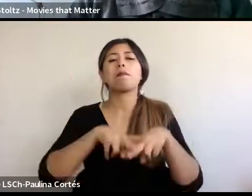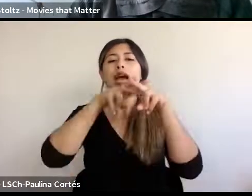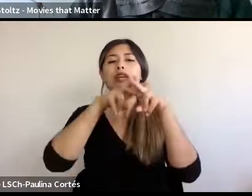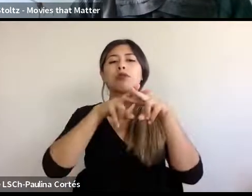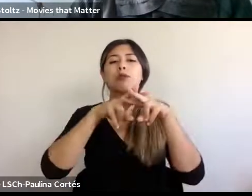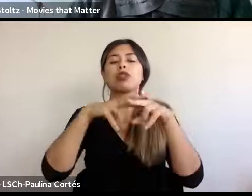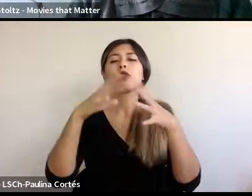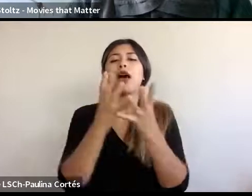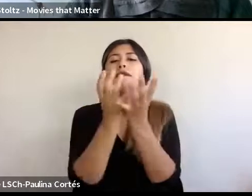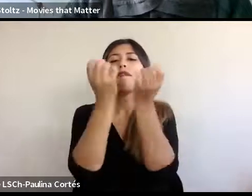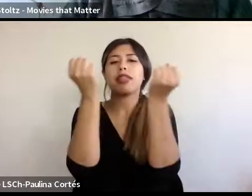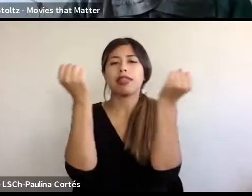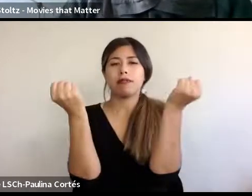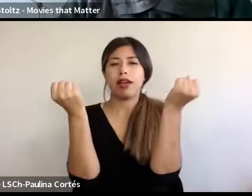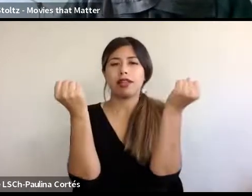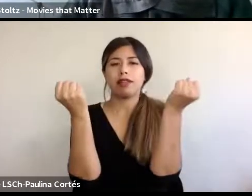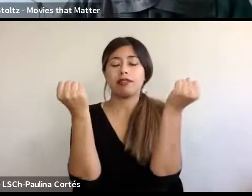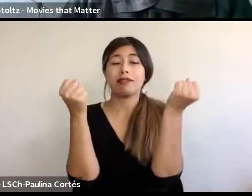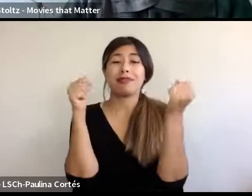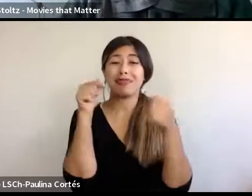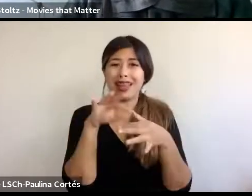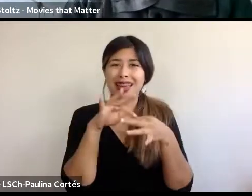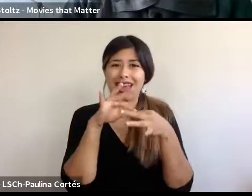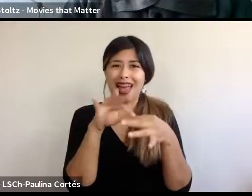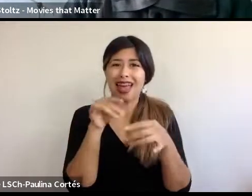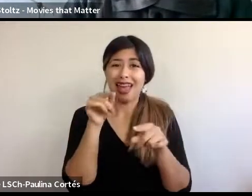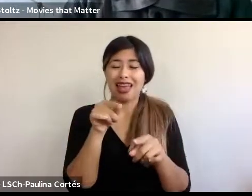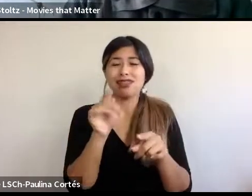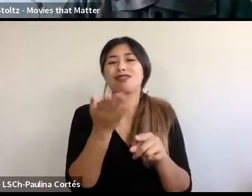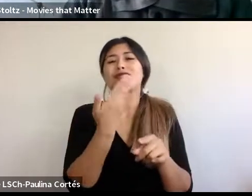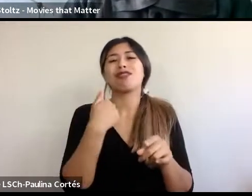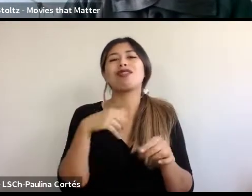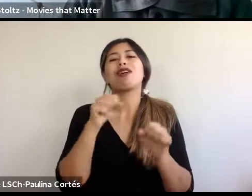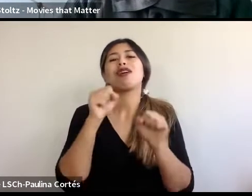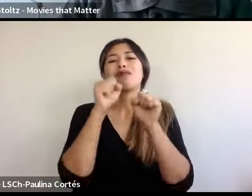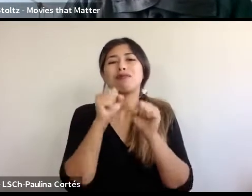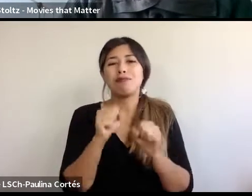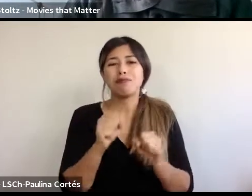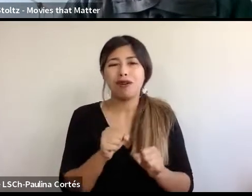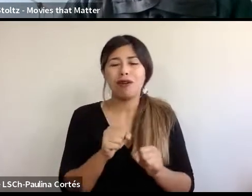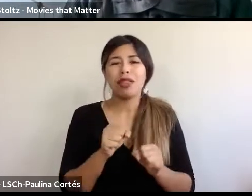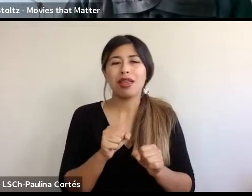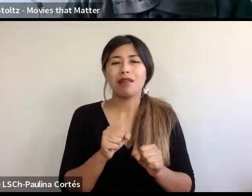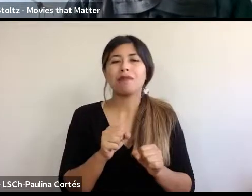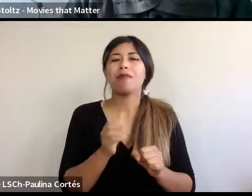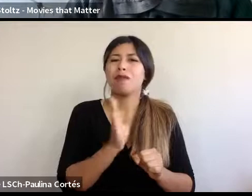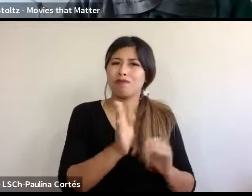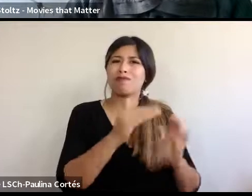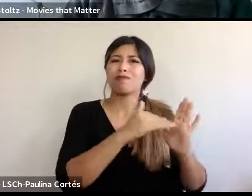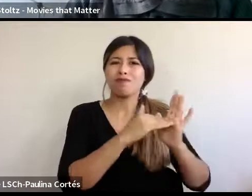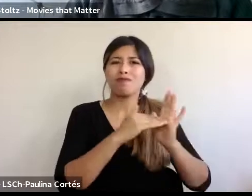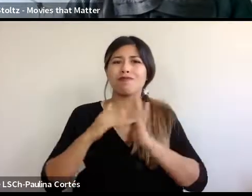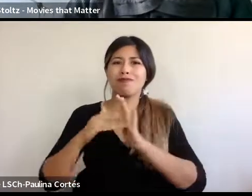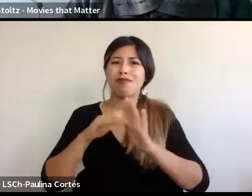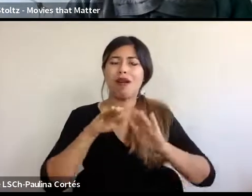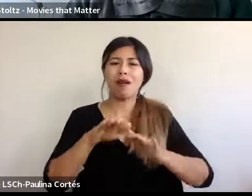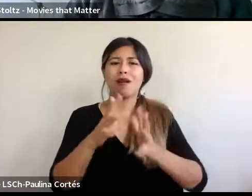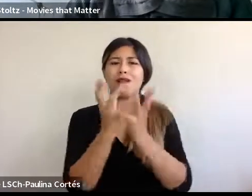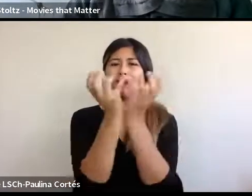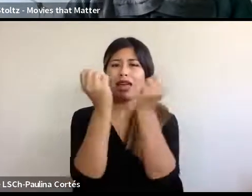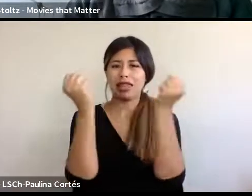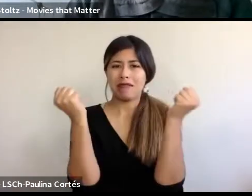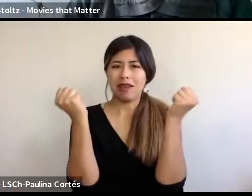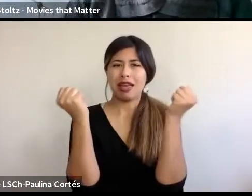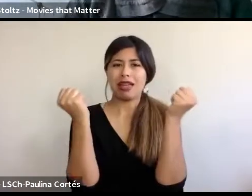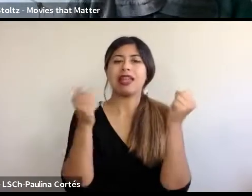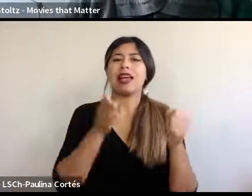and thanks to them, we are able to maintain the festival, hopefully many years from now. So this is for One World.